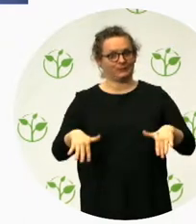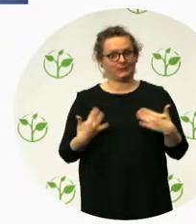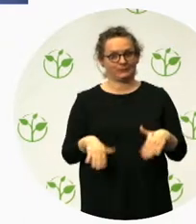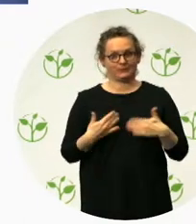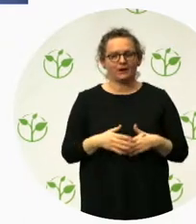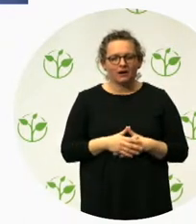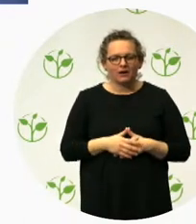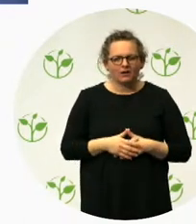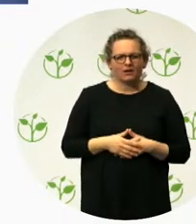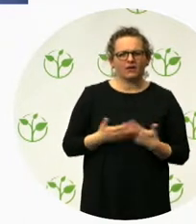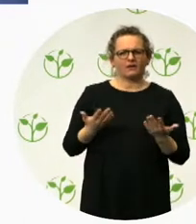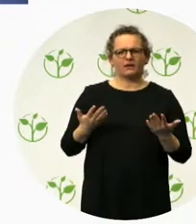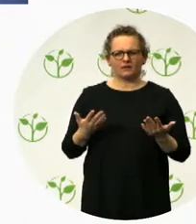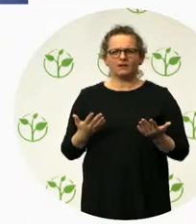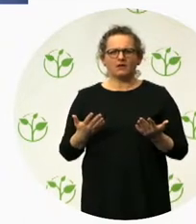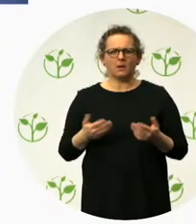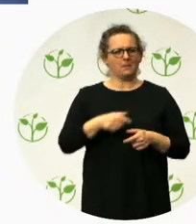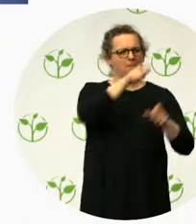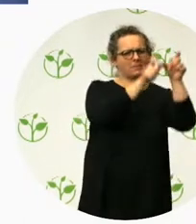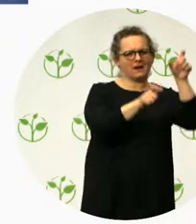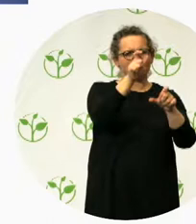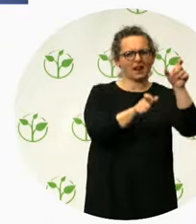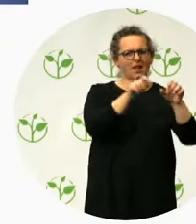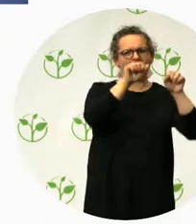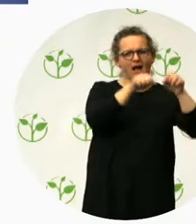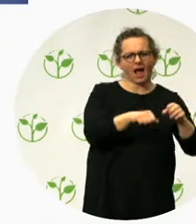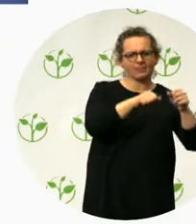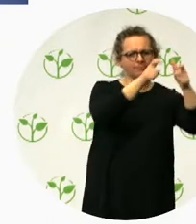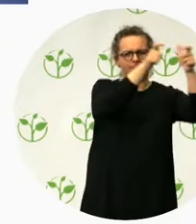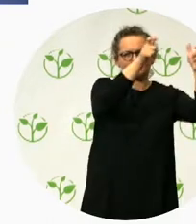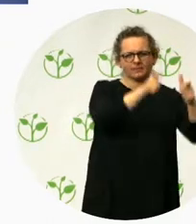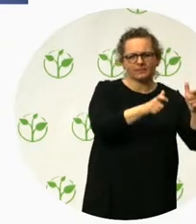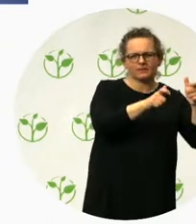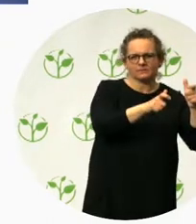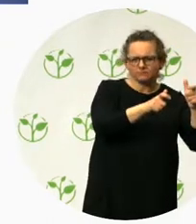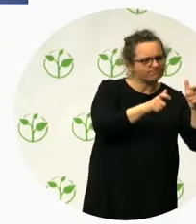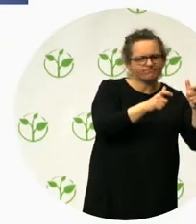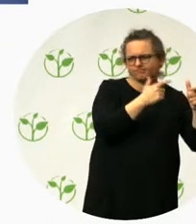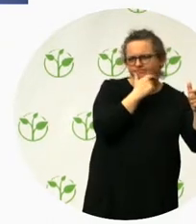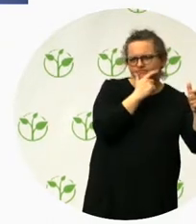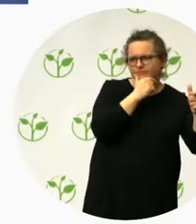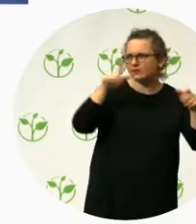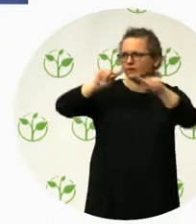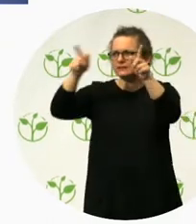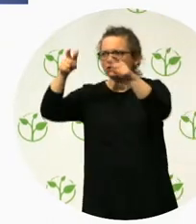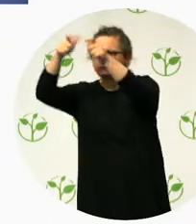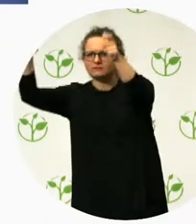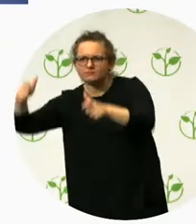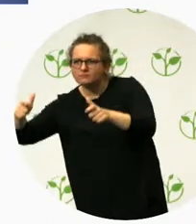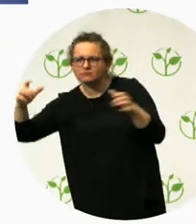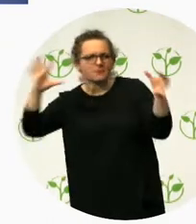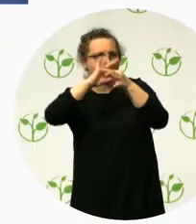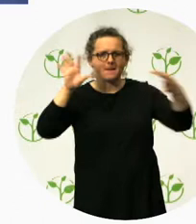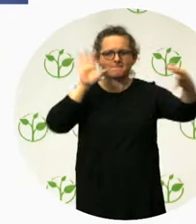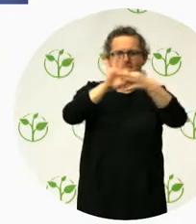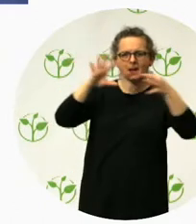from all parts of society, and creating an as inspiring atmosphere where best